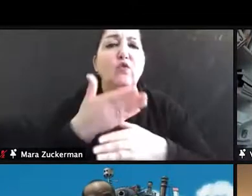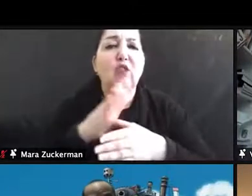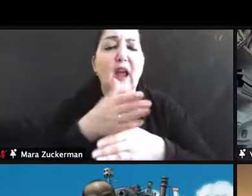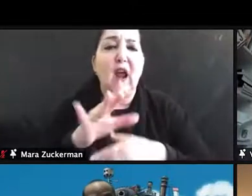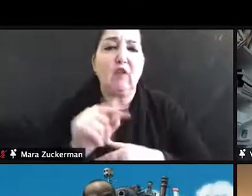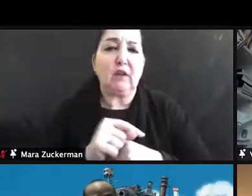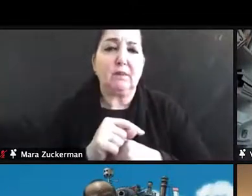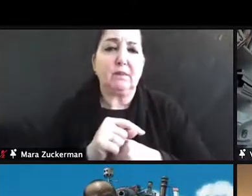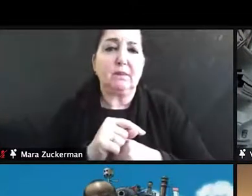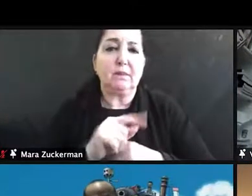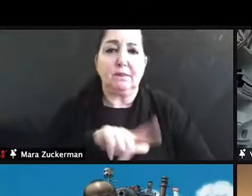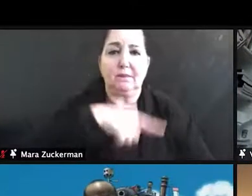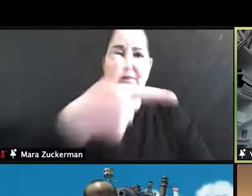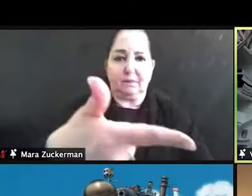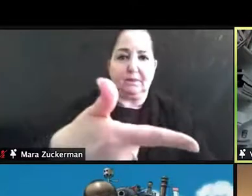about.